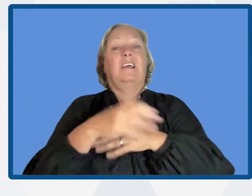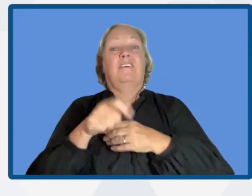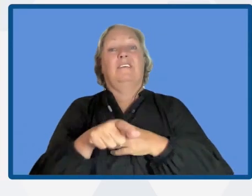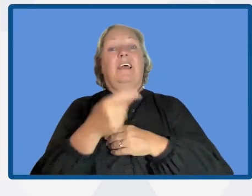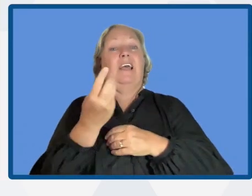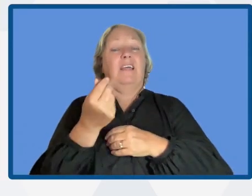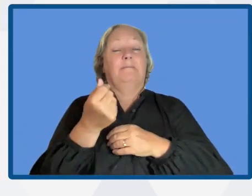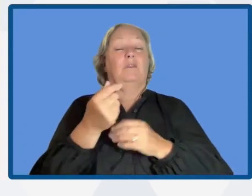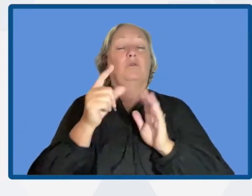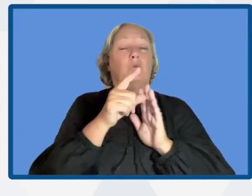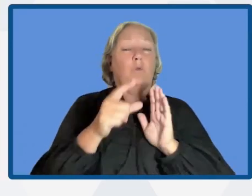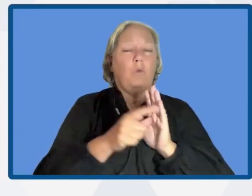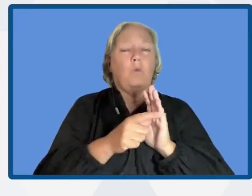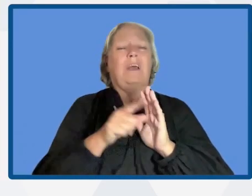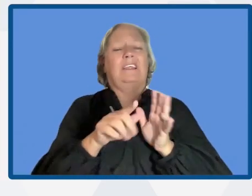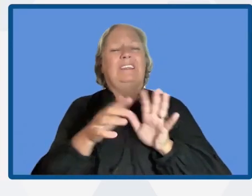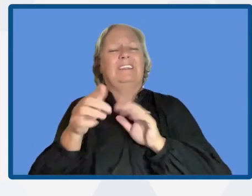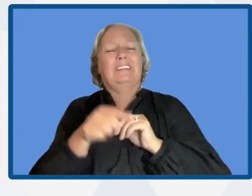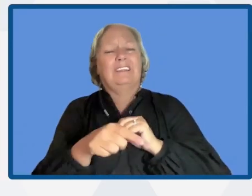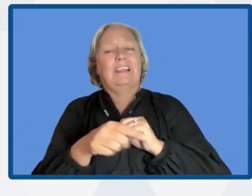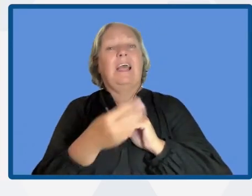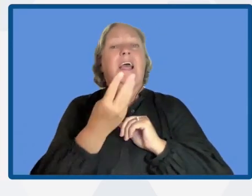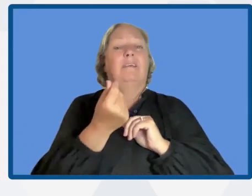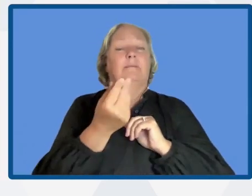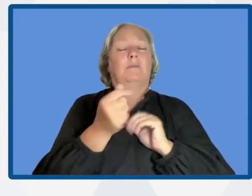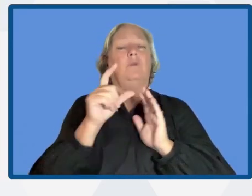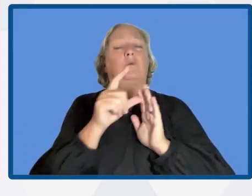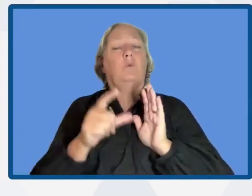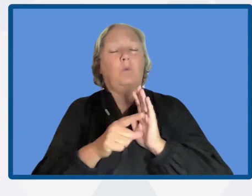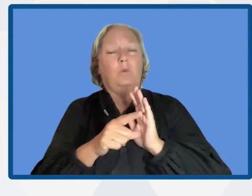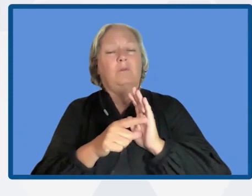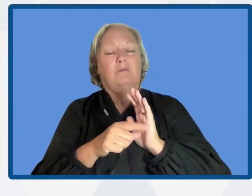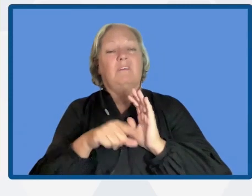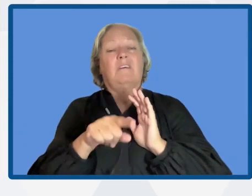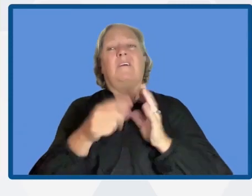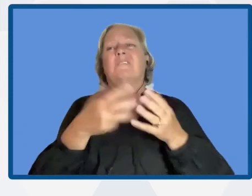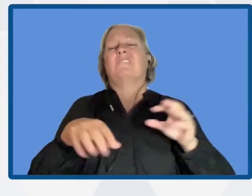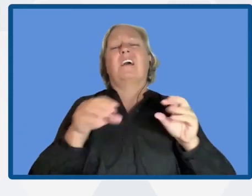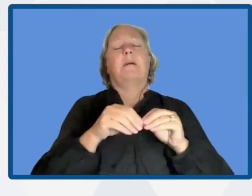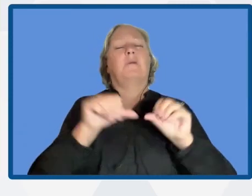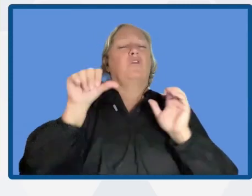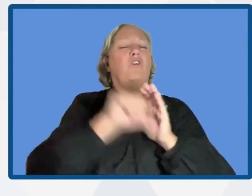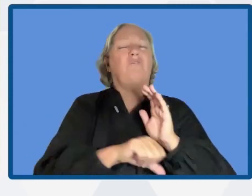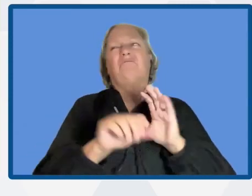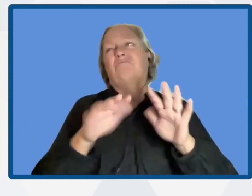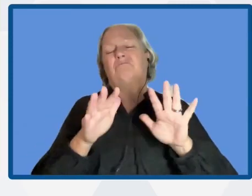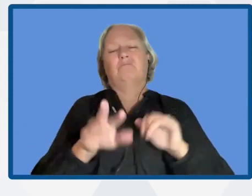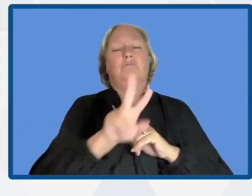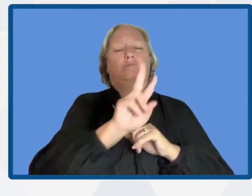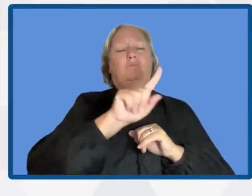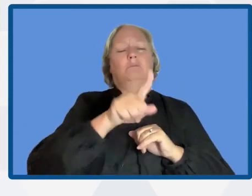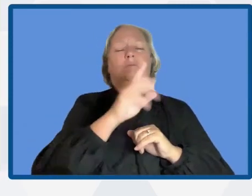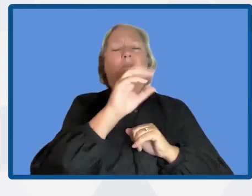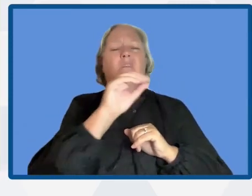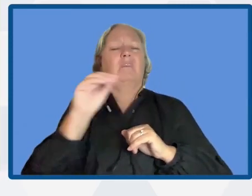damage, and non-economic loss and damage. Each family lost approximately $2,000 due